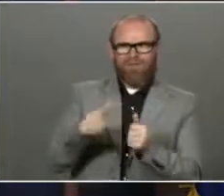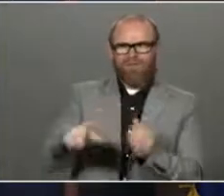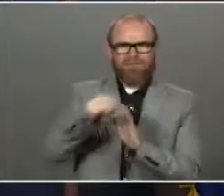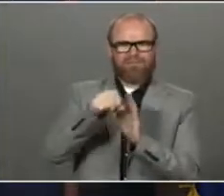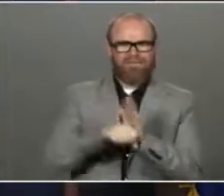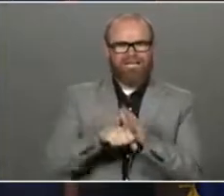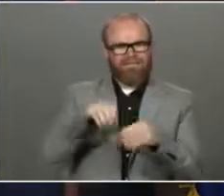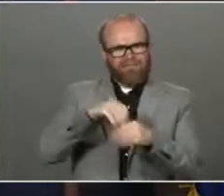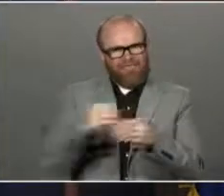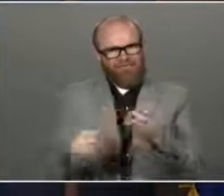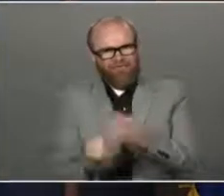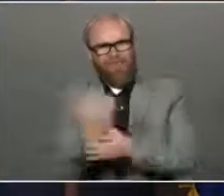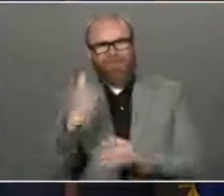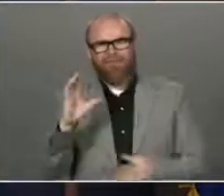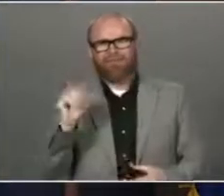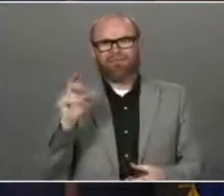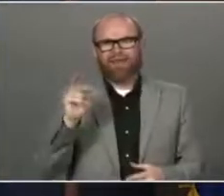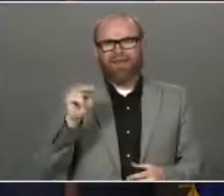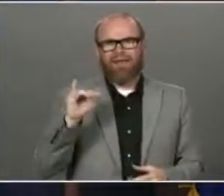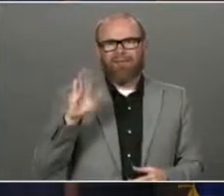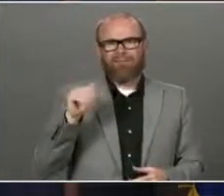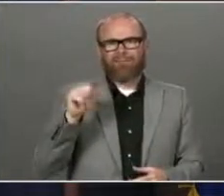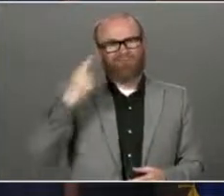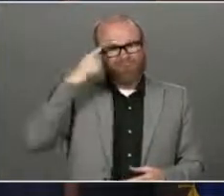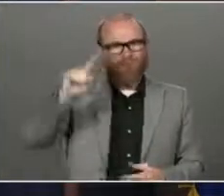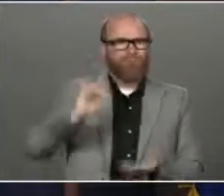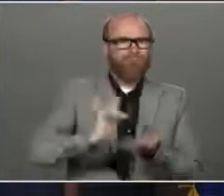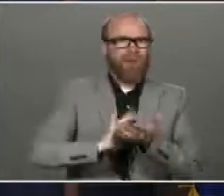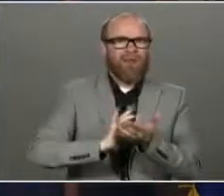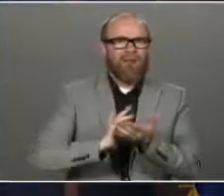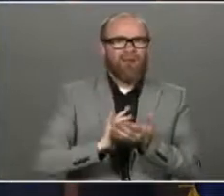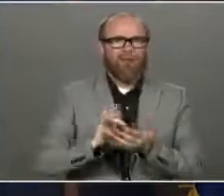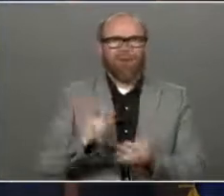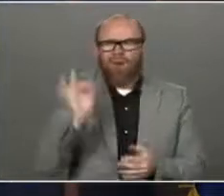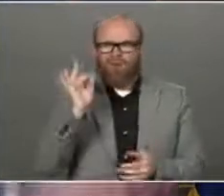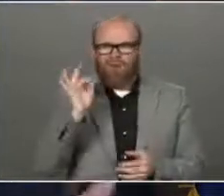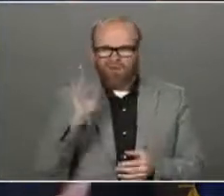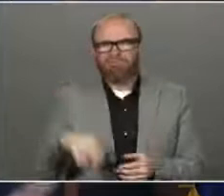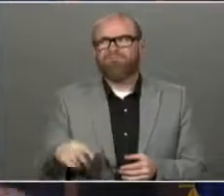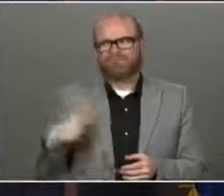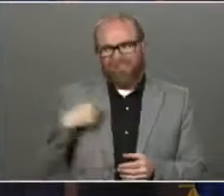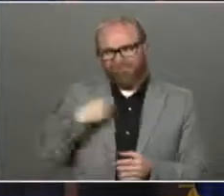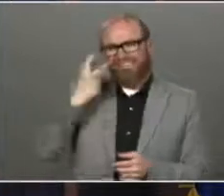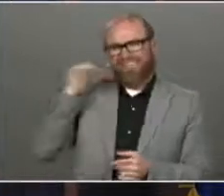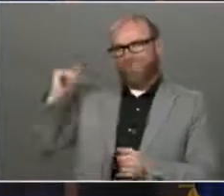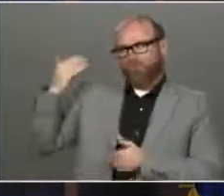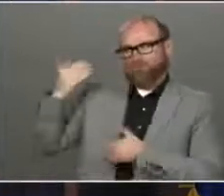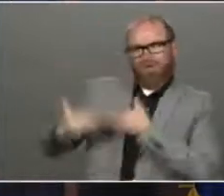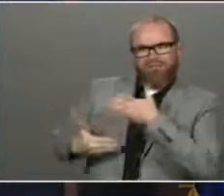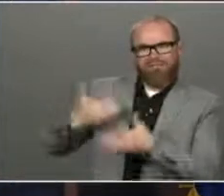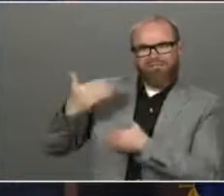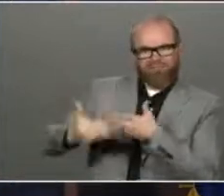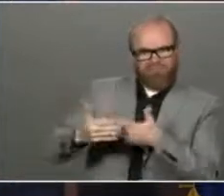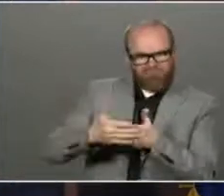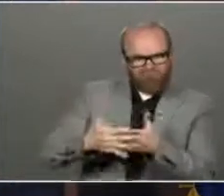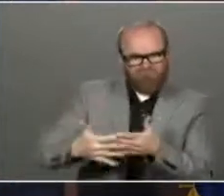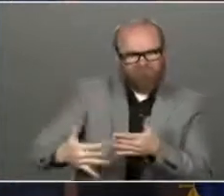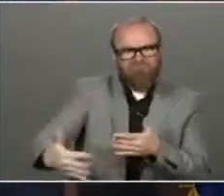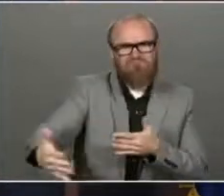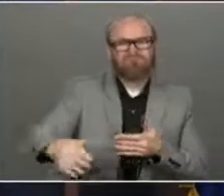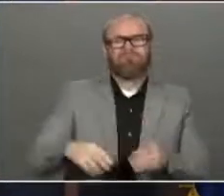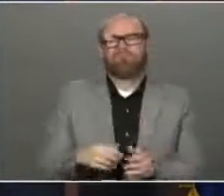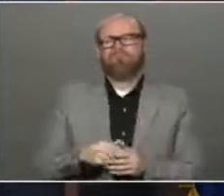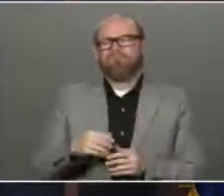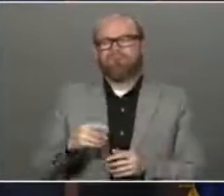state in that with medical marijuana. I've been able to see the process from the very beginning to